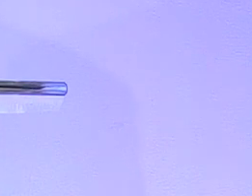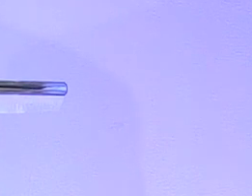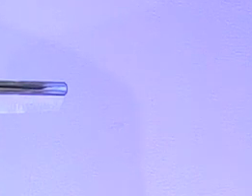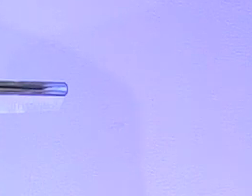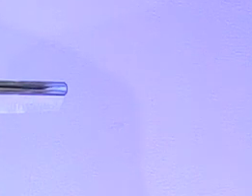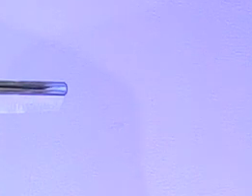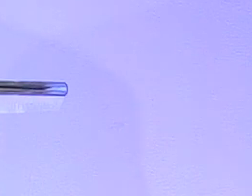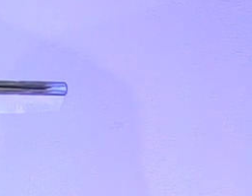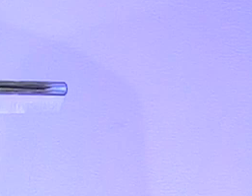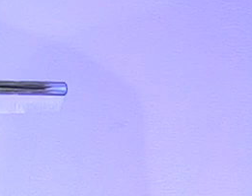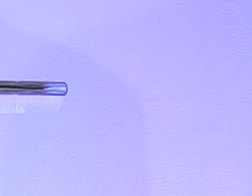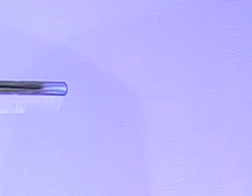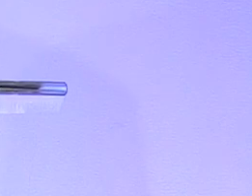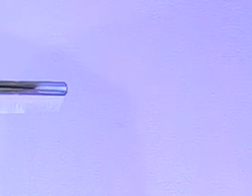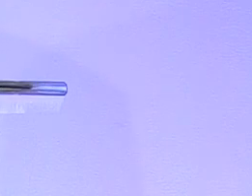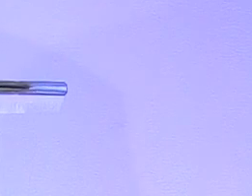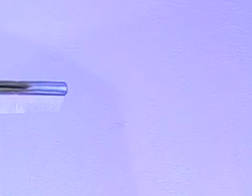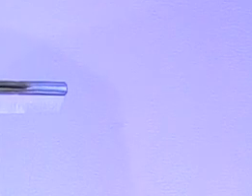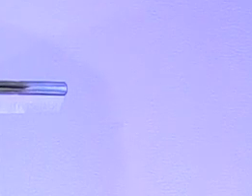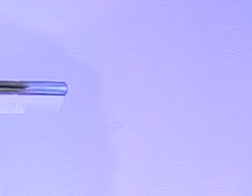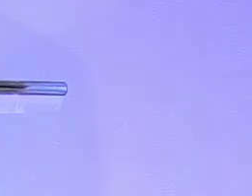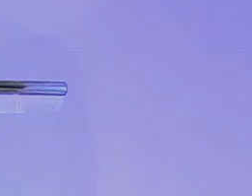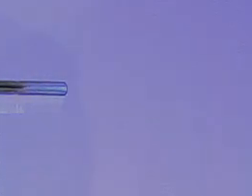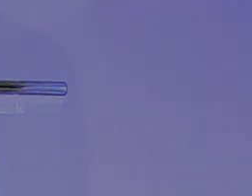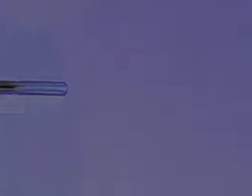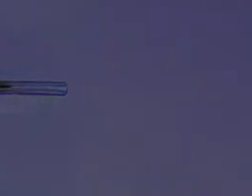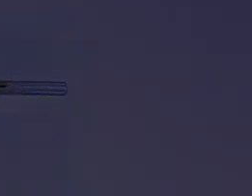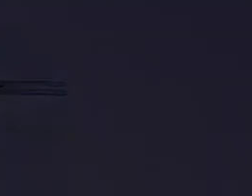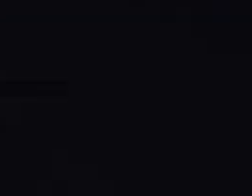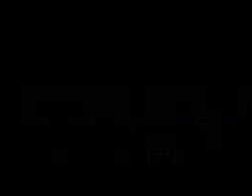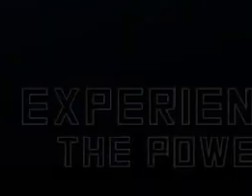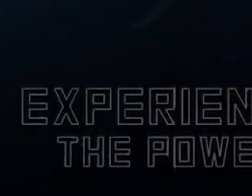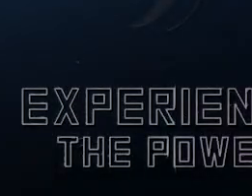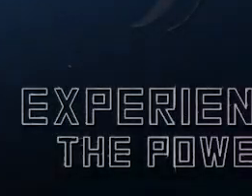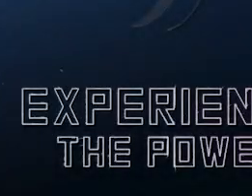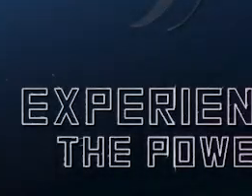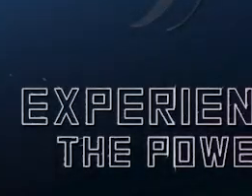night until tomorrow night. God bless you.